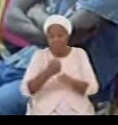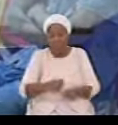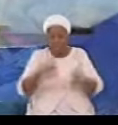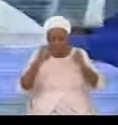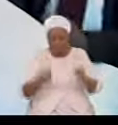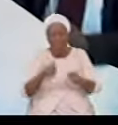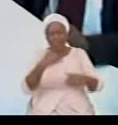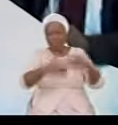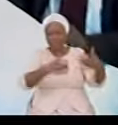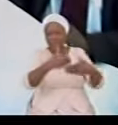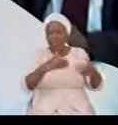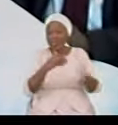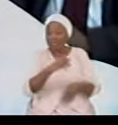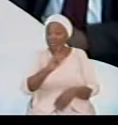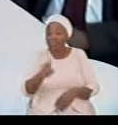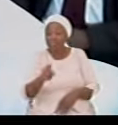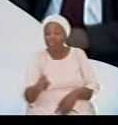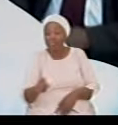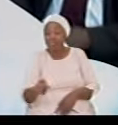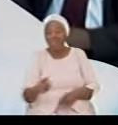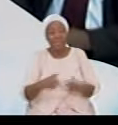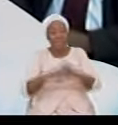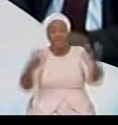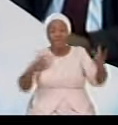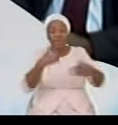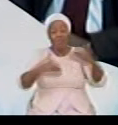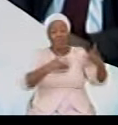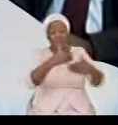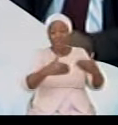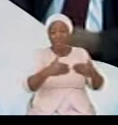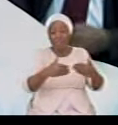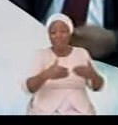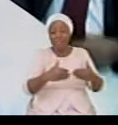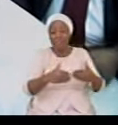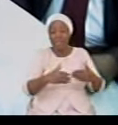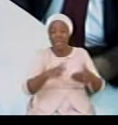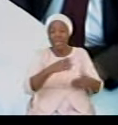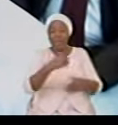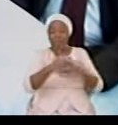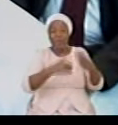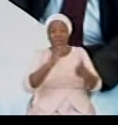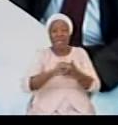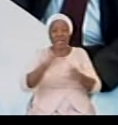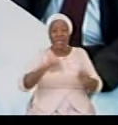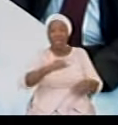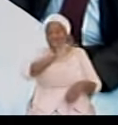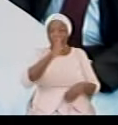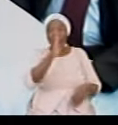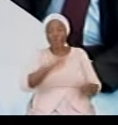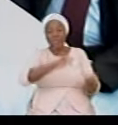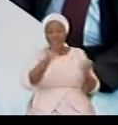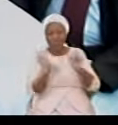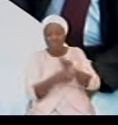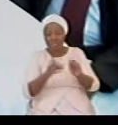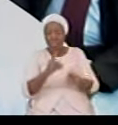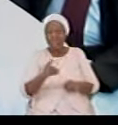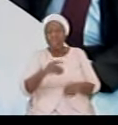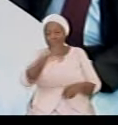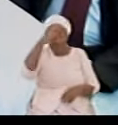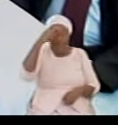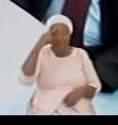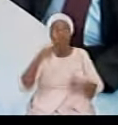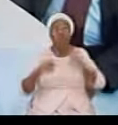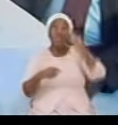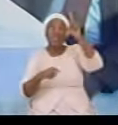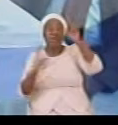progress? Great progress? Irreversible progress? Because I will do